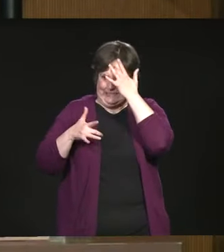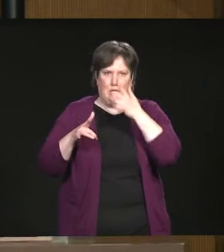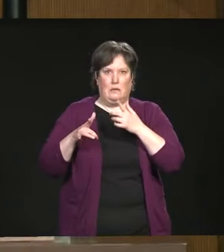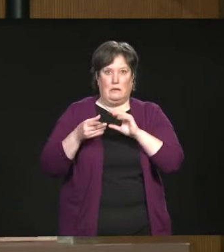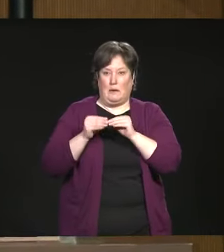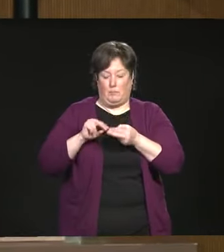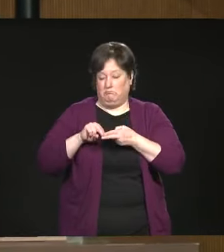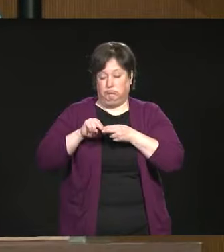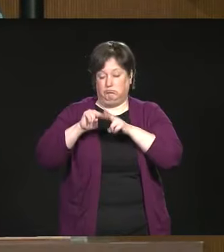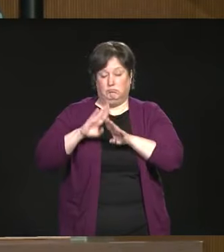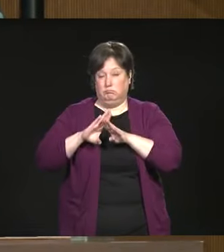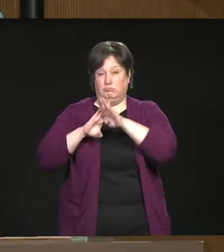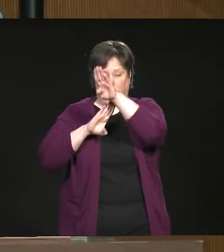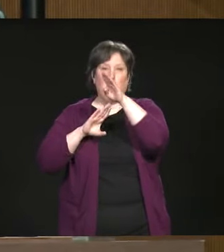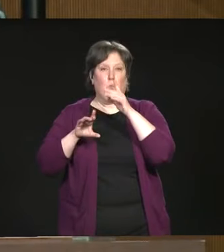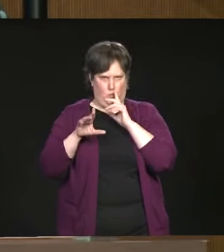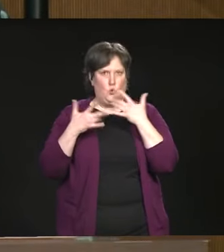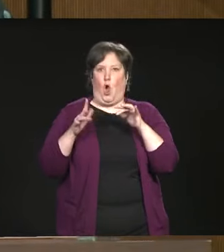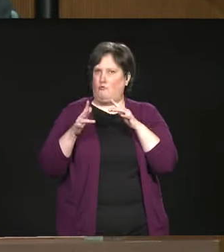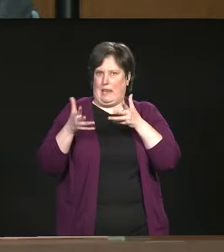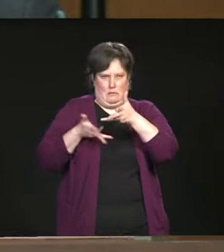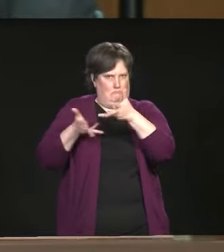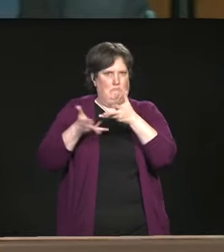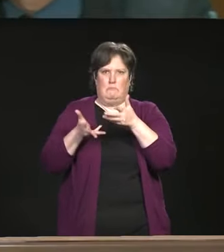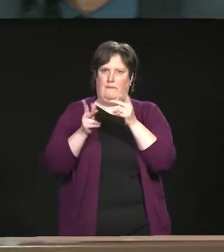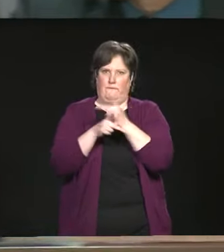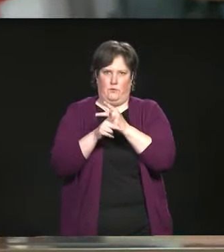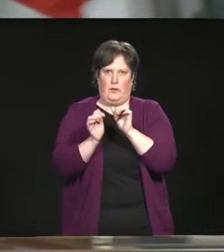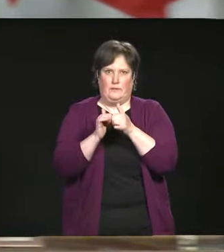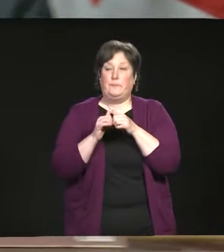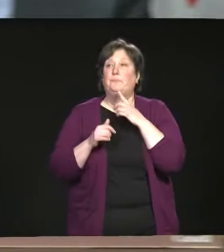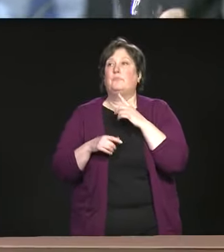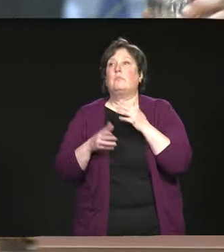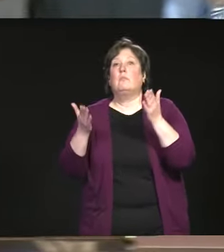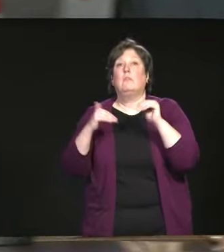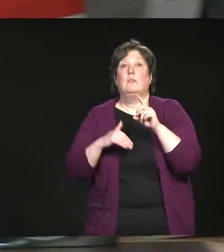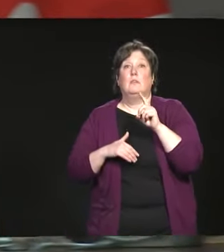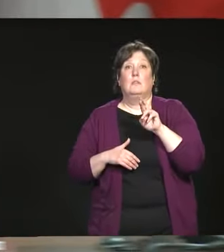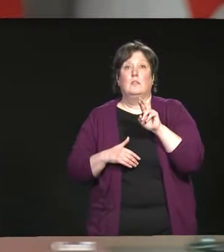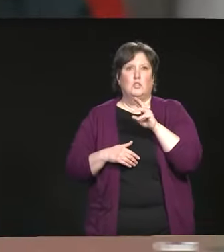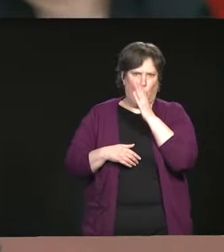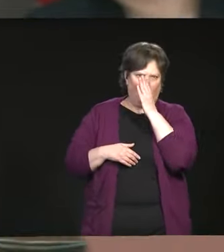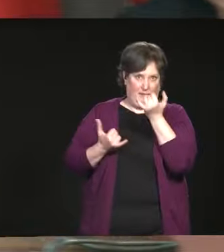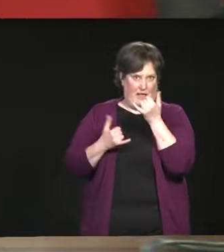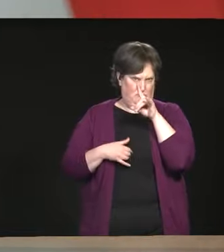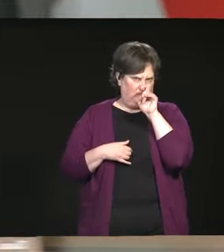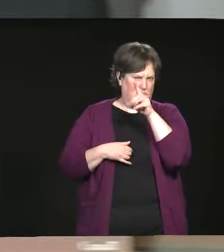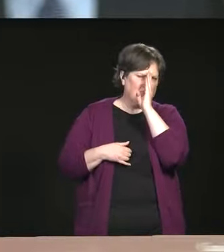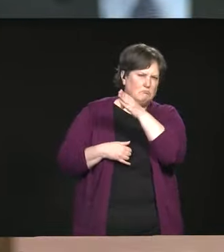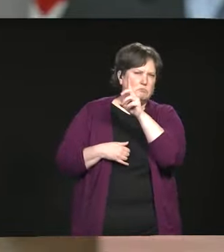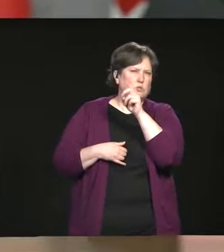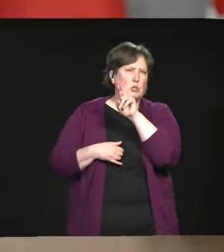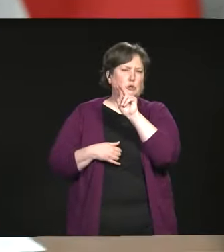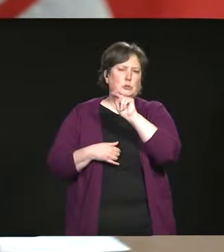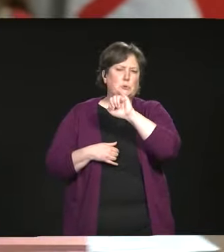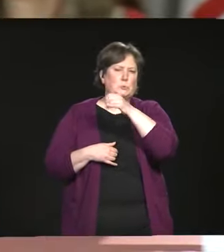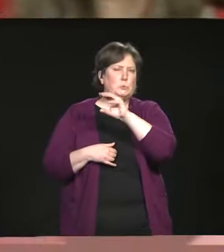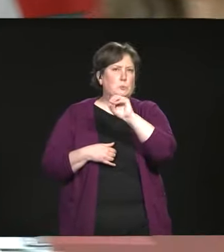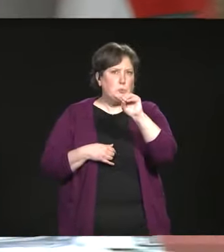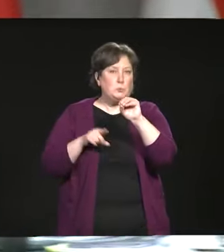A question for Dr. New. We have provinces that are shifting to satellite labs away from their central labs. Is everything still